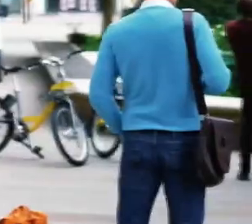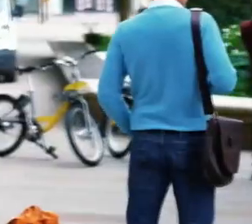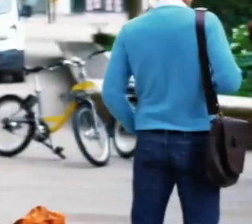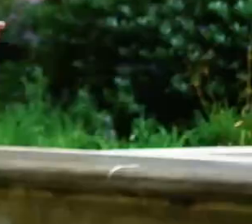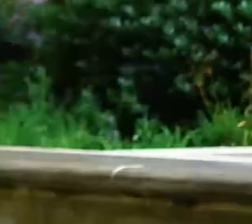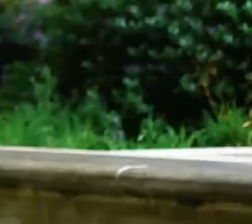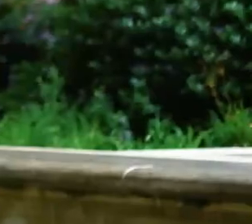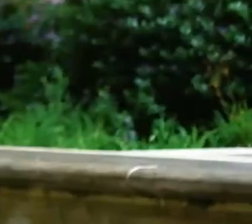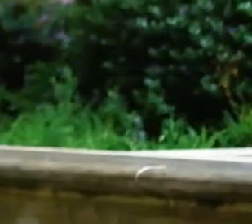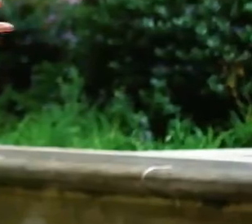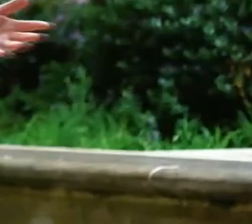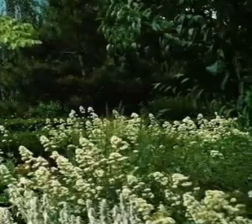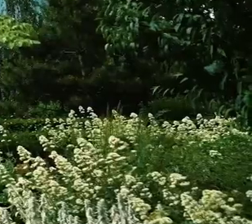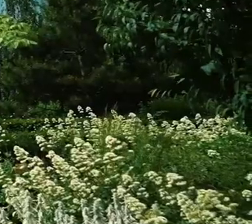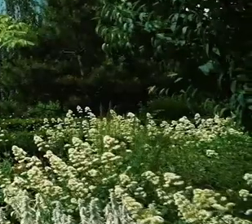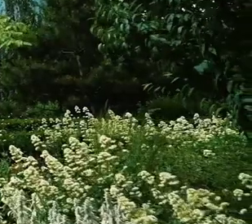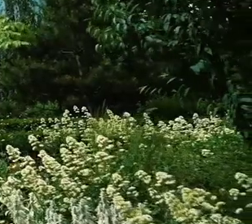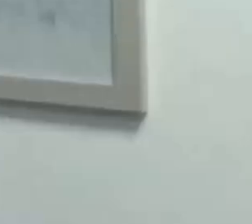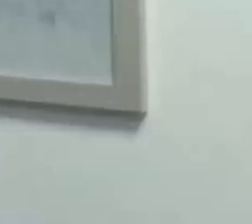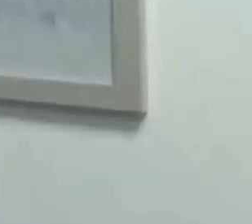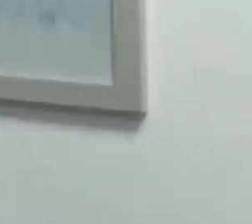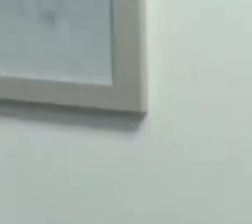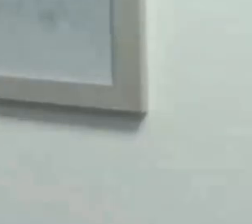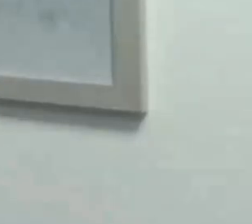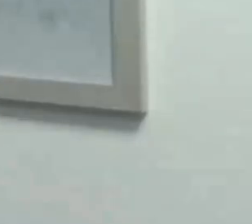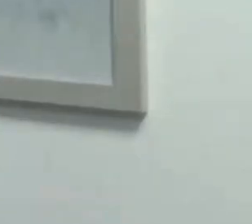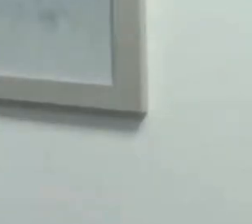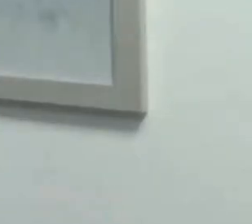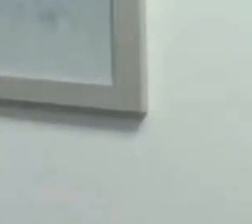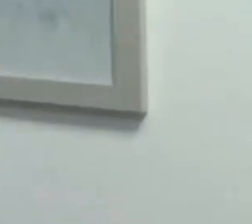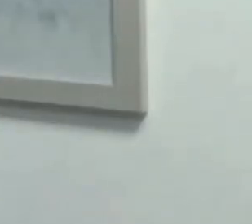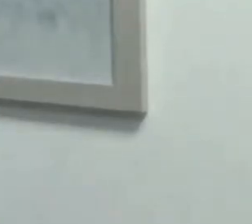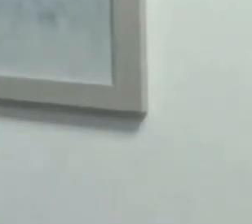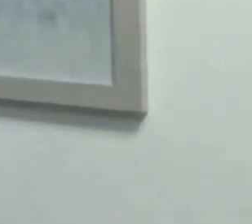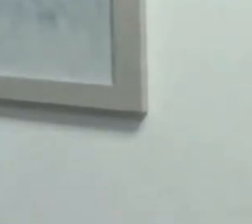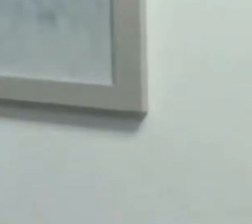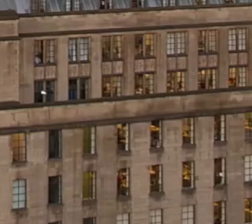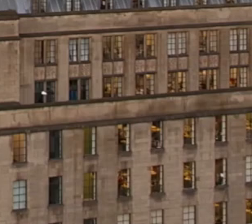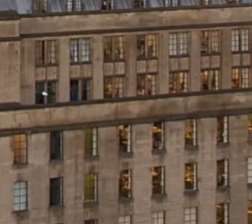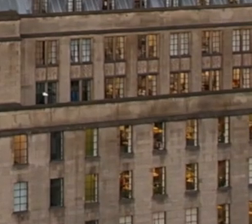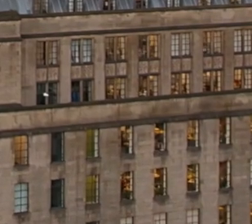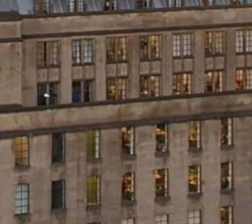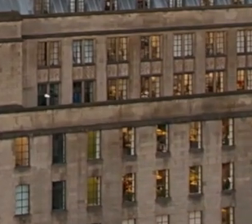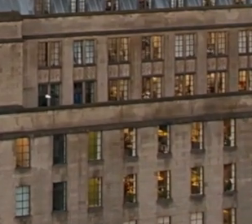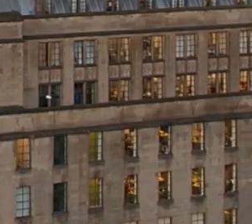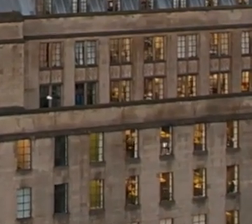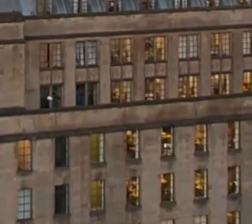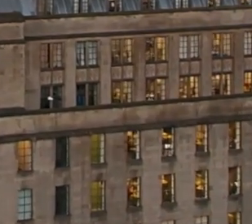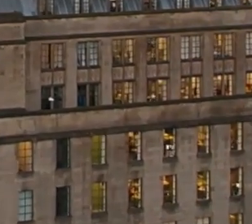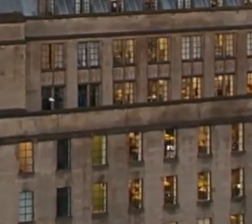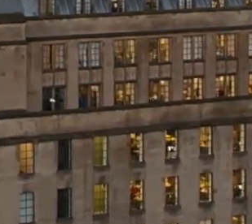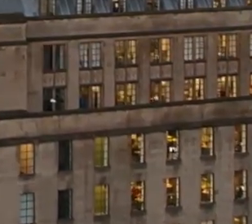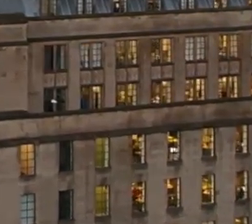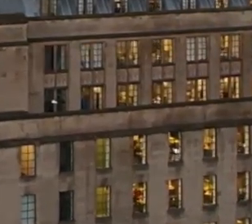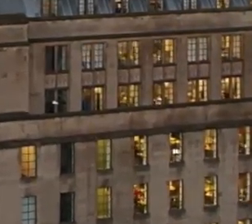feels like the right time to come together, work together to address common challenges as we all look to the effects